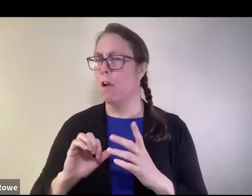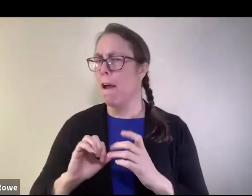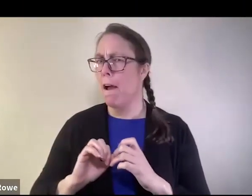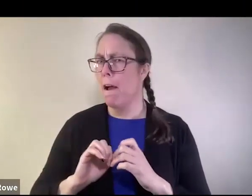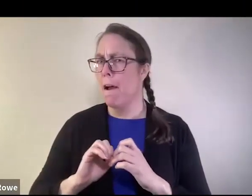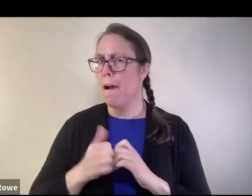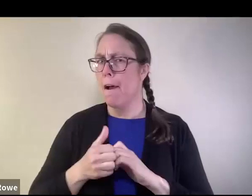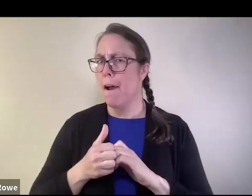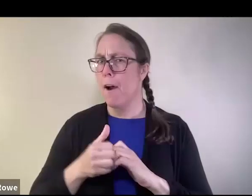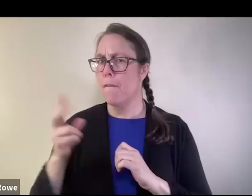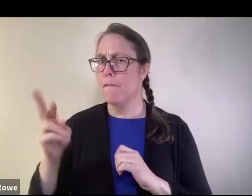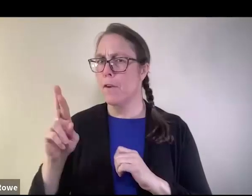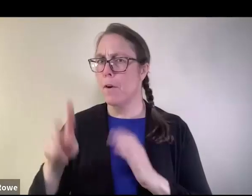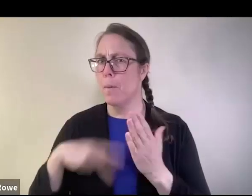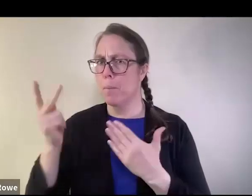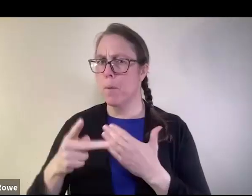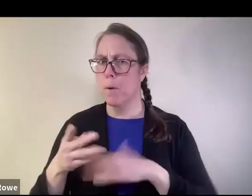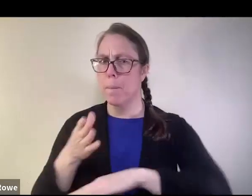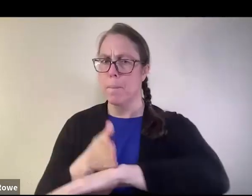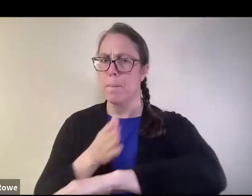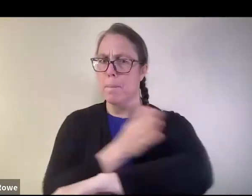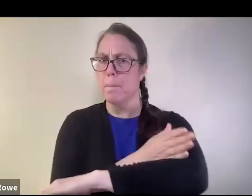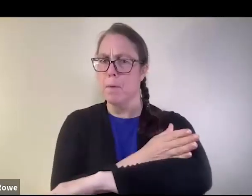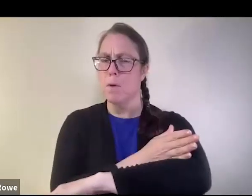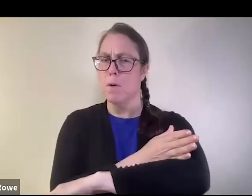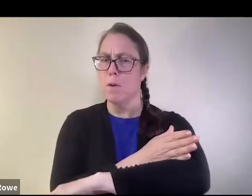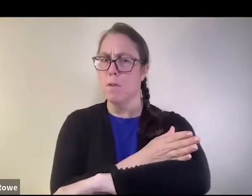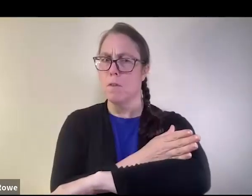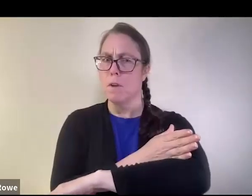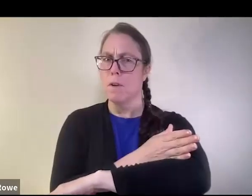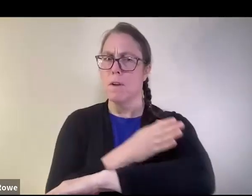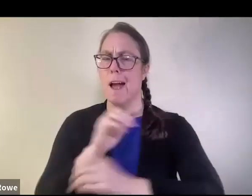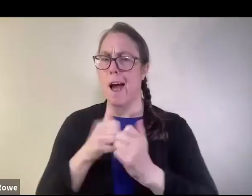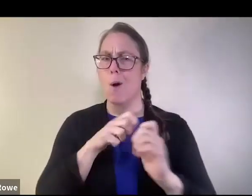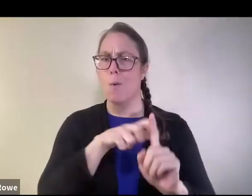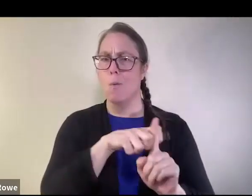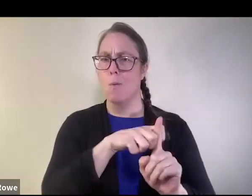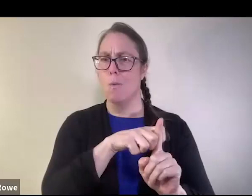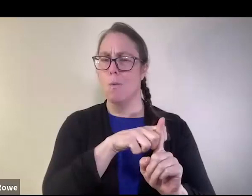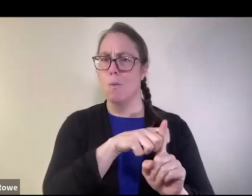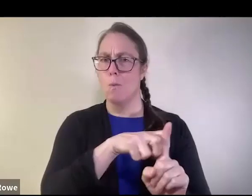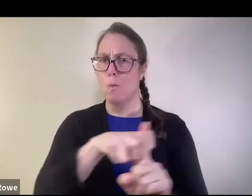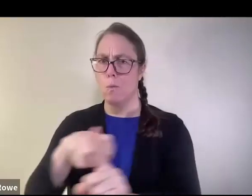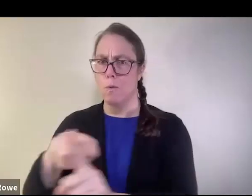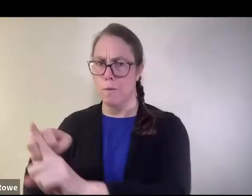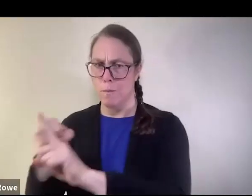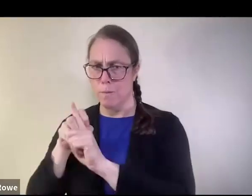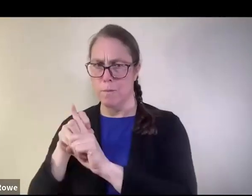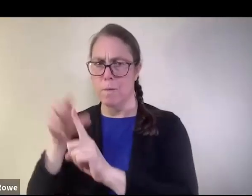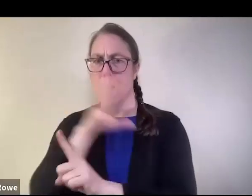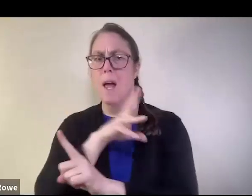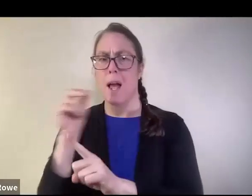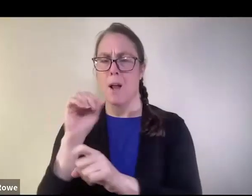How can the VR program improve the way it recruits